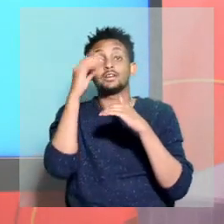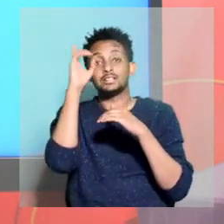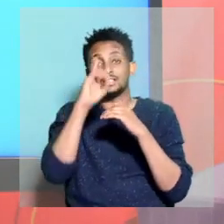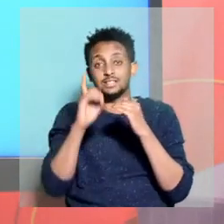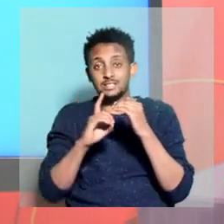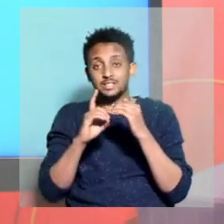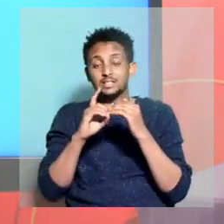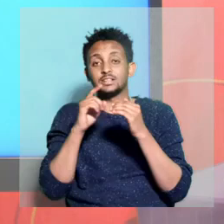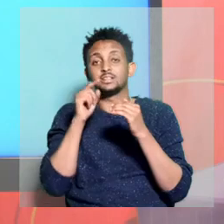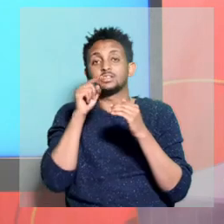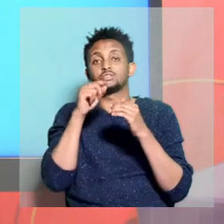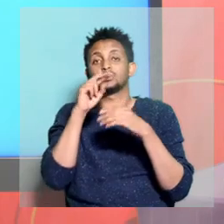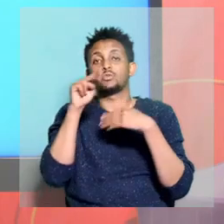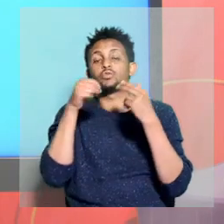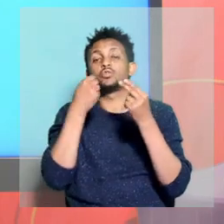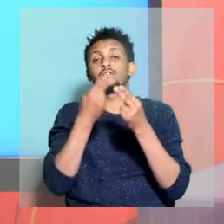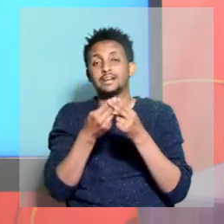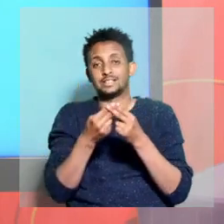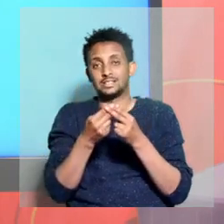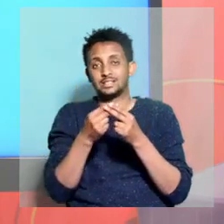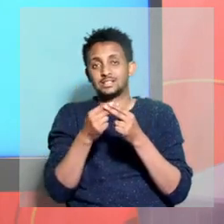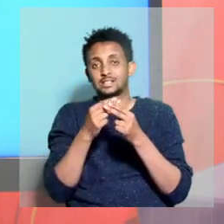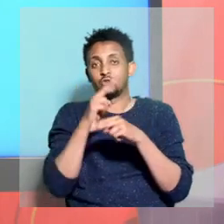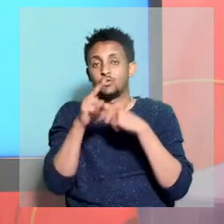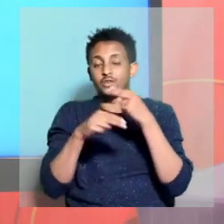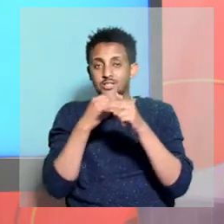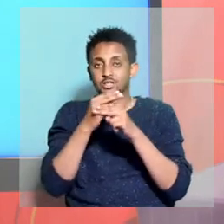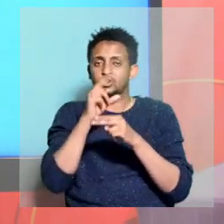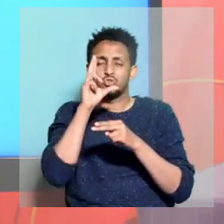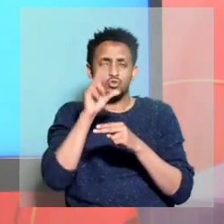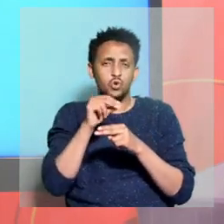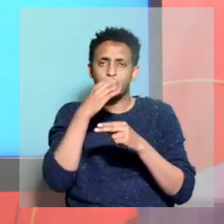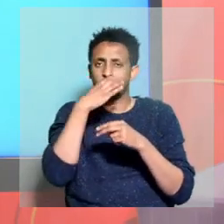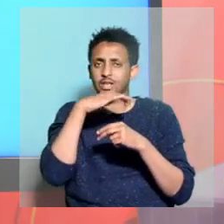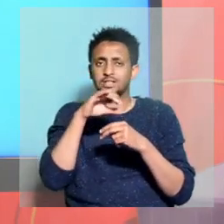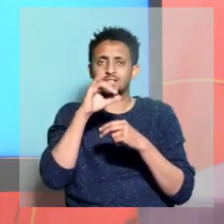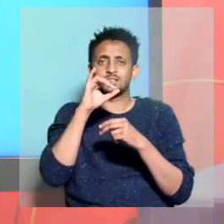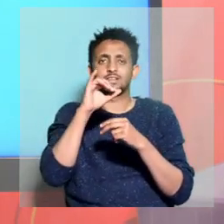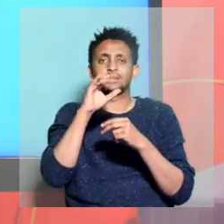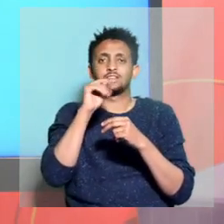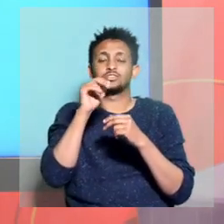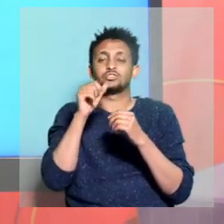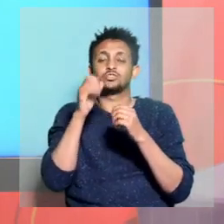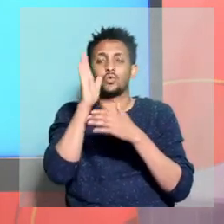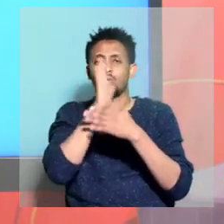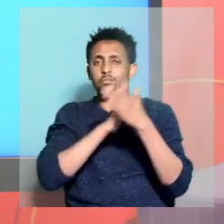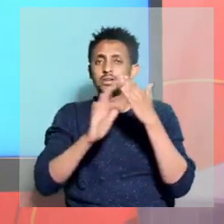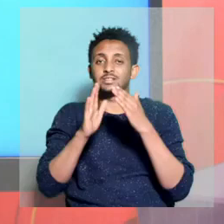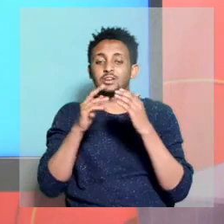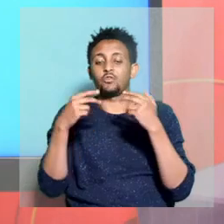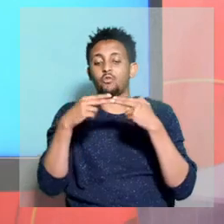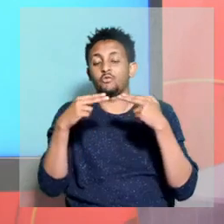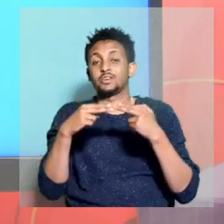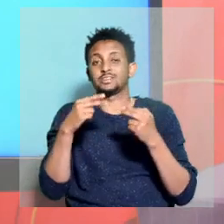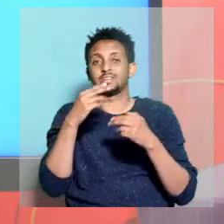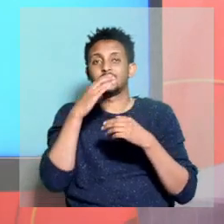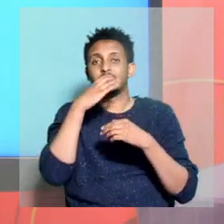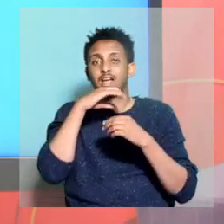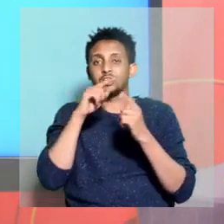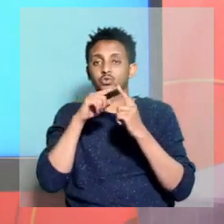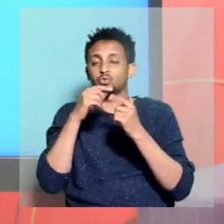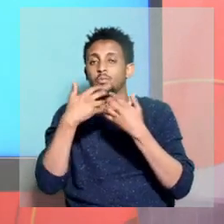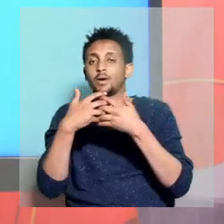in the entropy of the universe. As well, we have said that no heat engine can completely convert heat energy